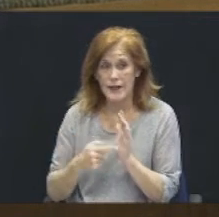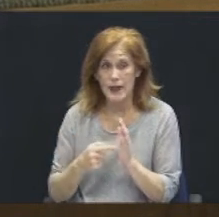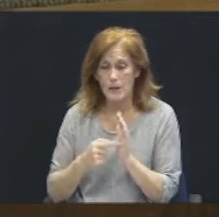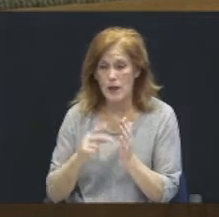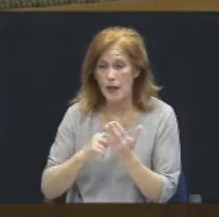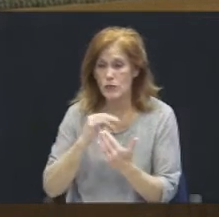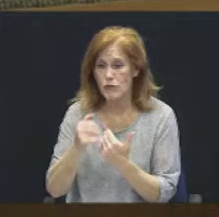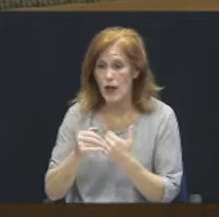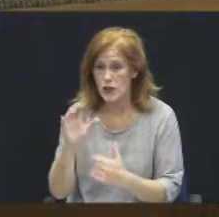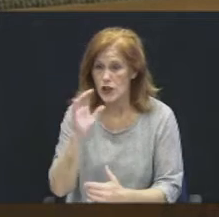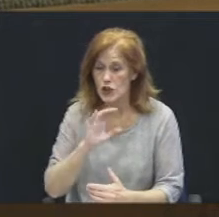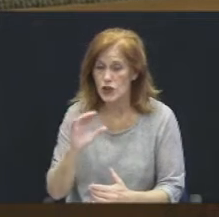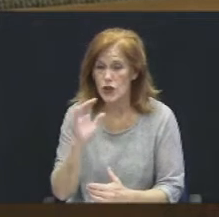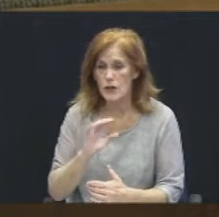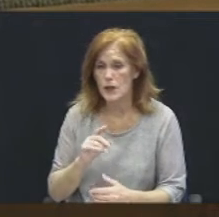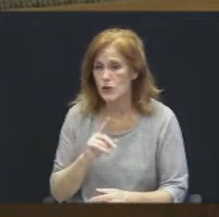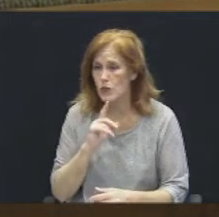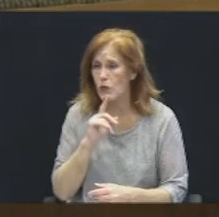been